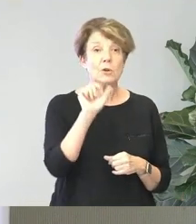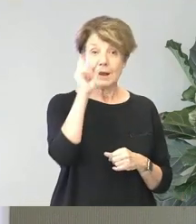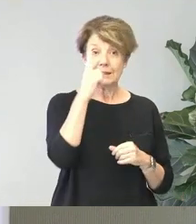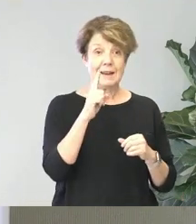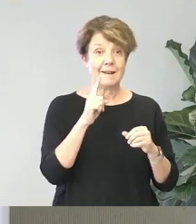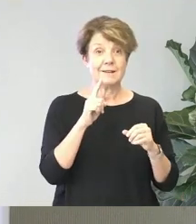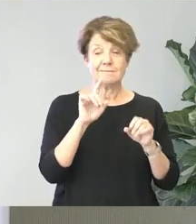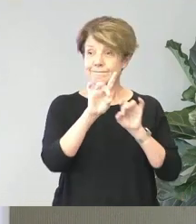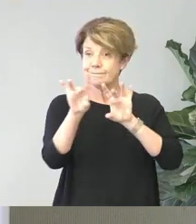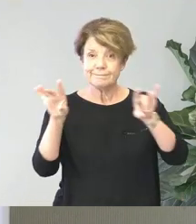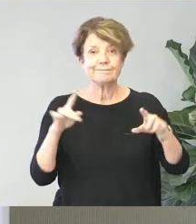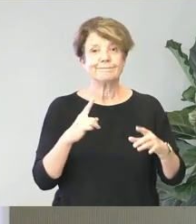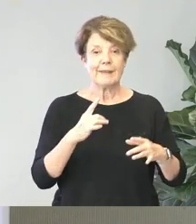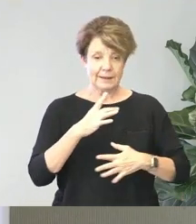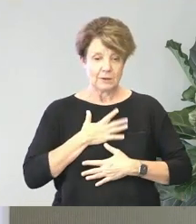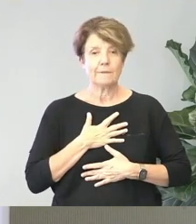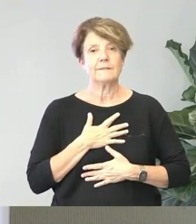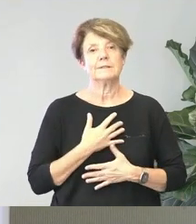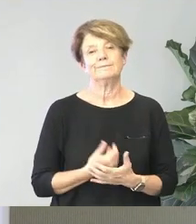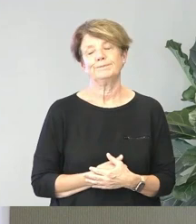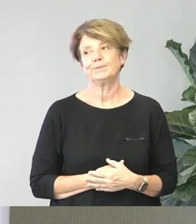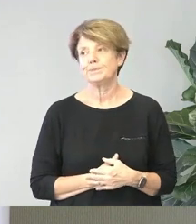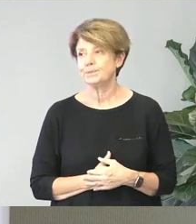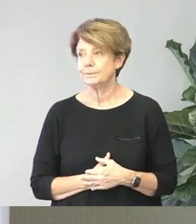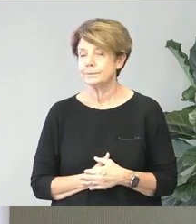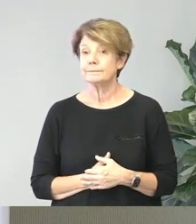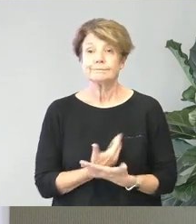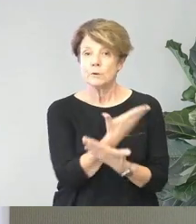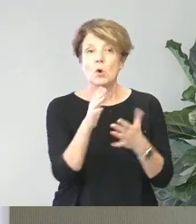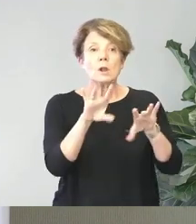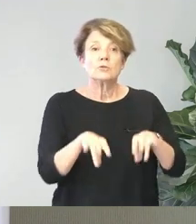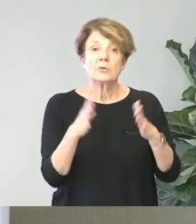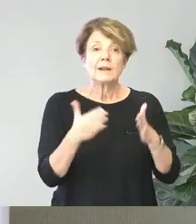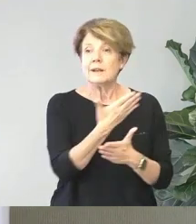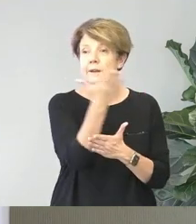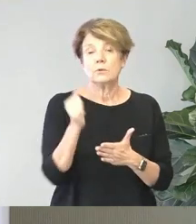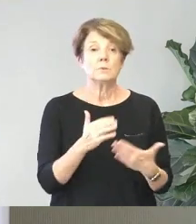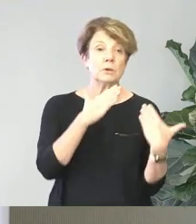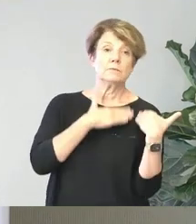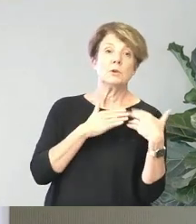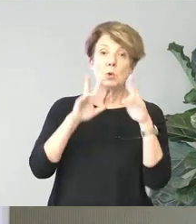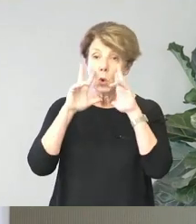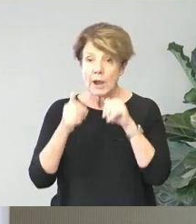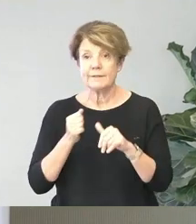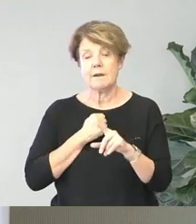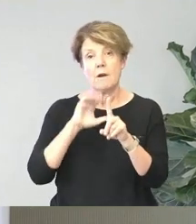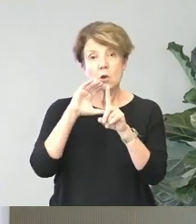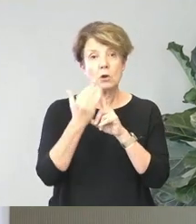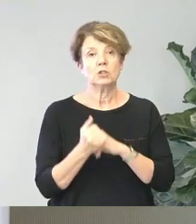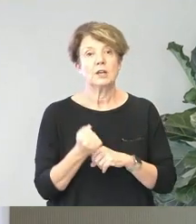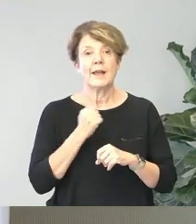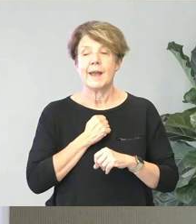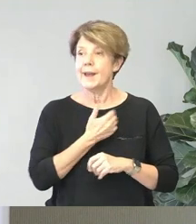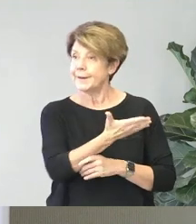ourselves and we should appreciate each other. And as Australians, you have a responsibility to look after our culture and our